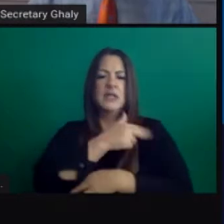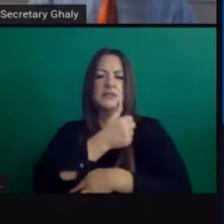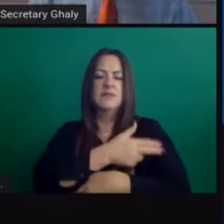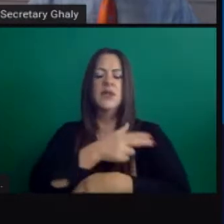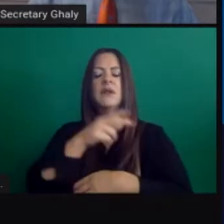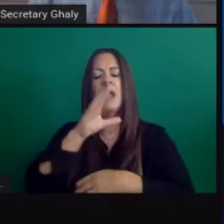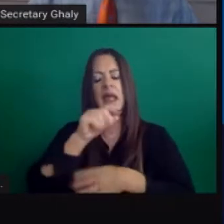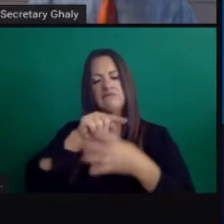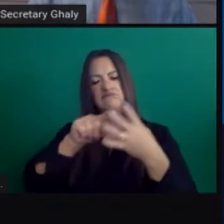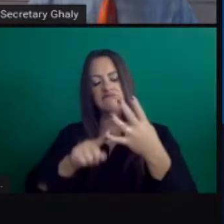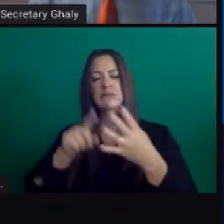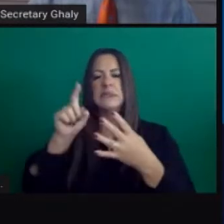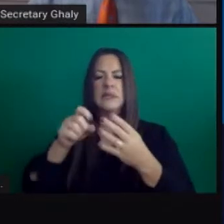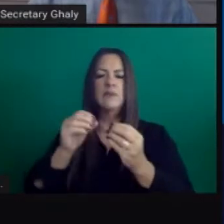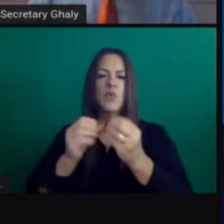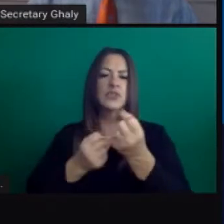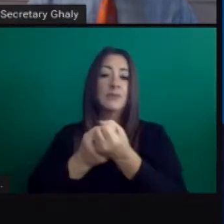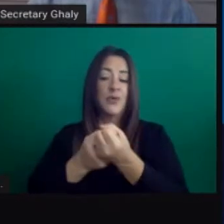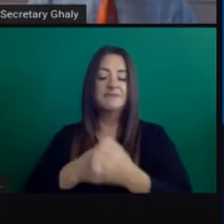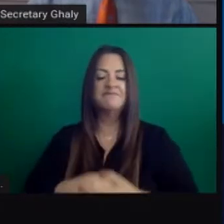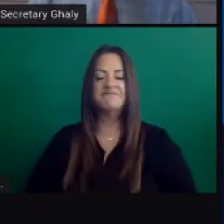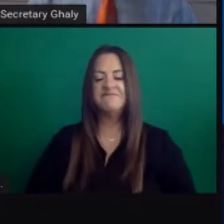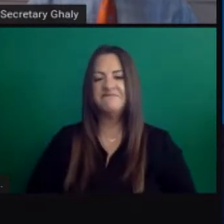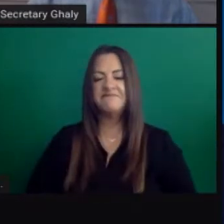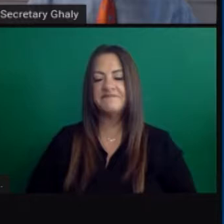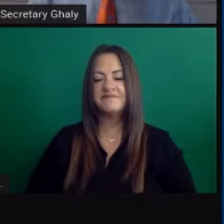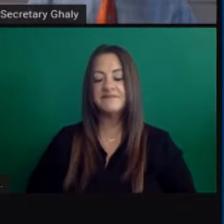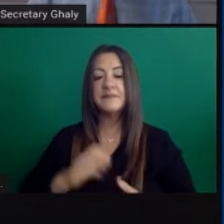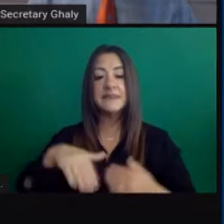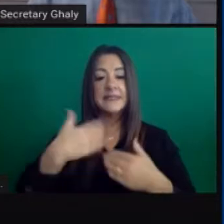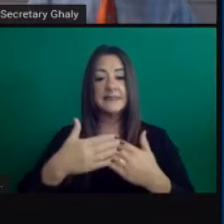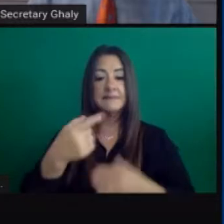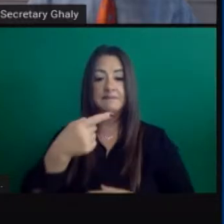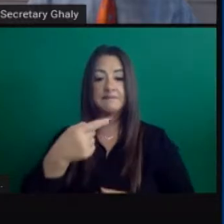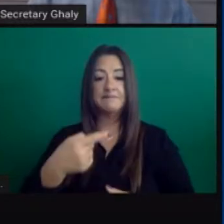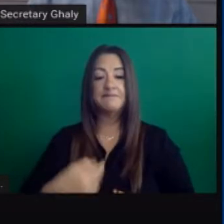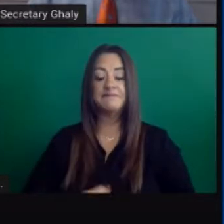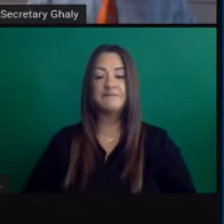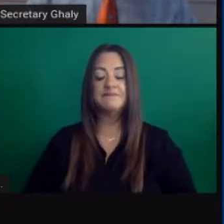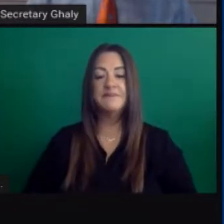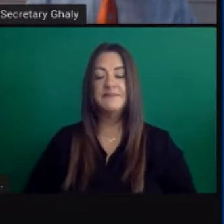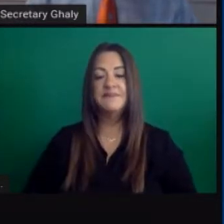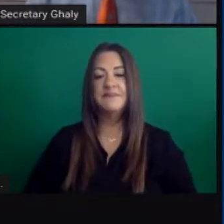need in terms of support. Next slide, please.